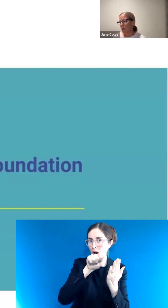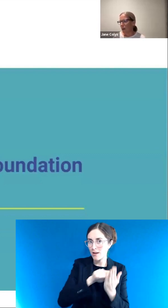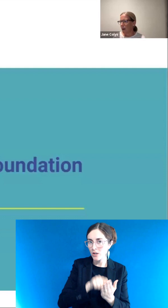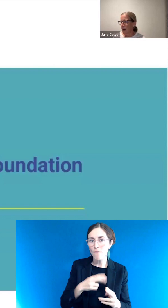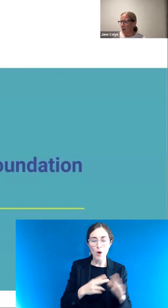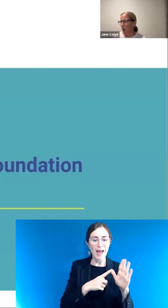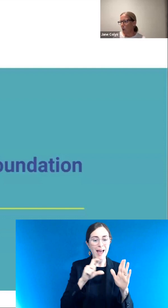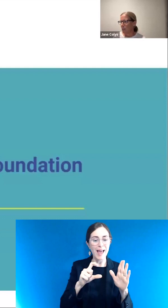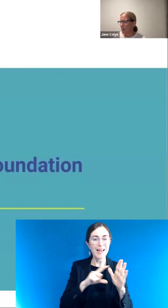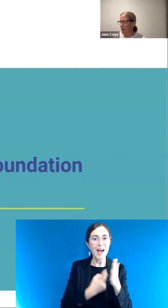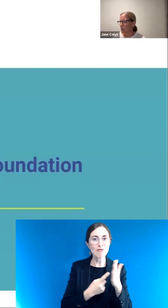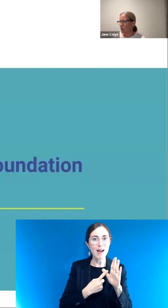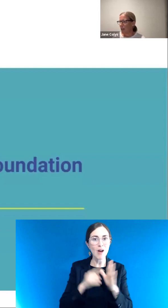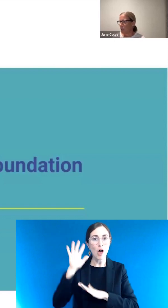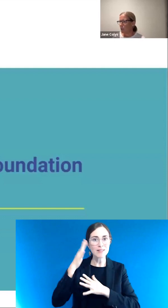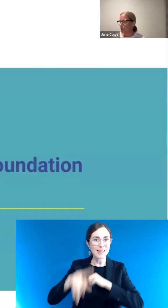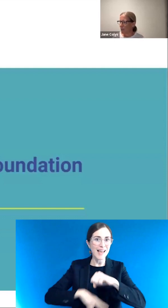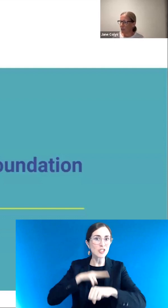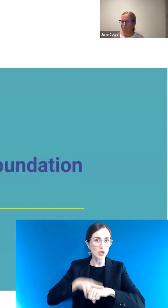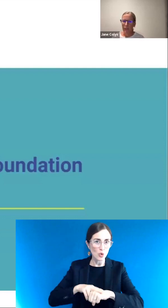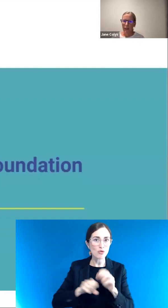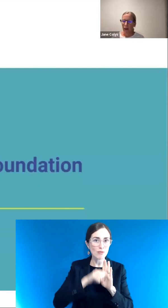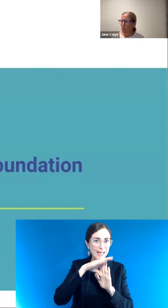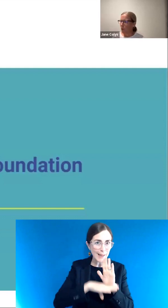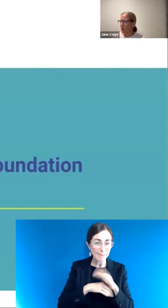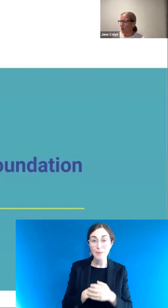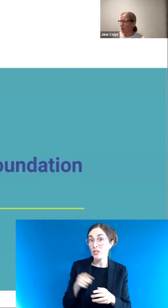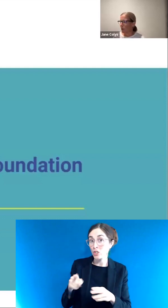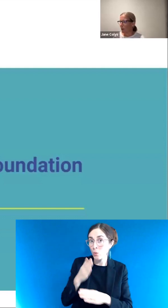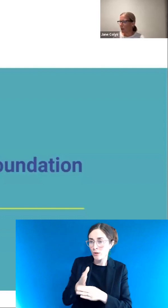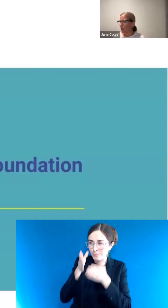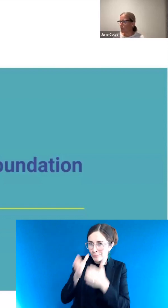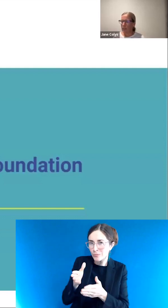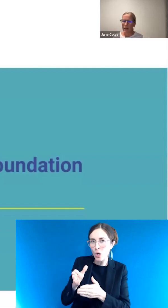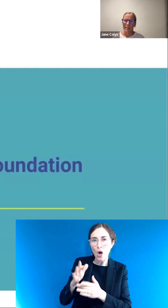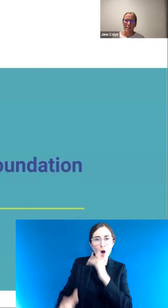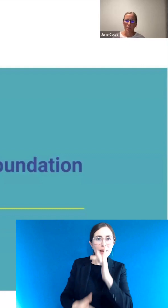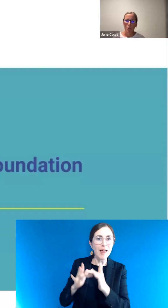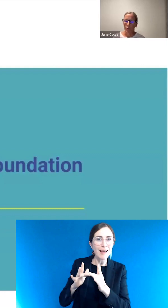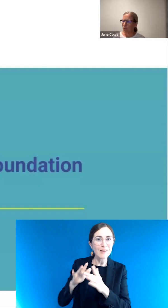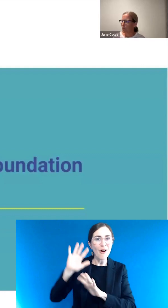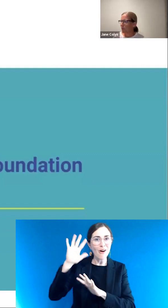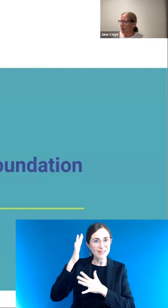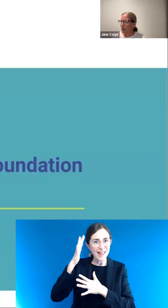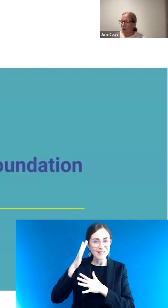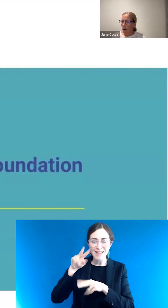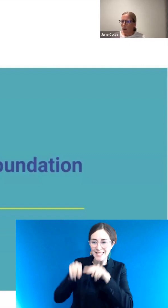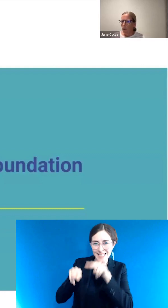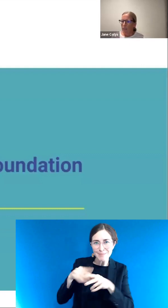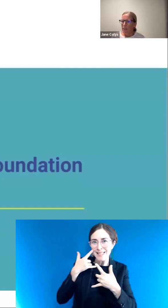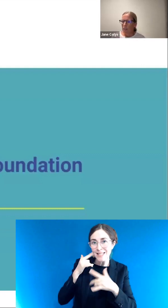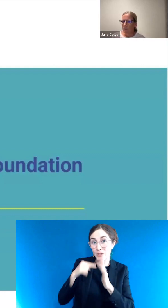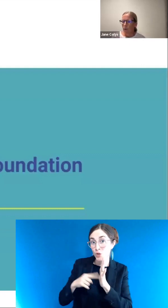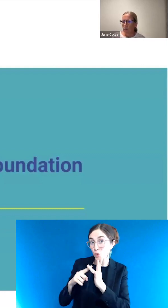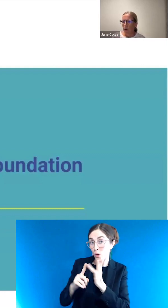the ACARA Auslan National Curriculum and working on an online Auslan assessment tool.